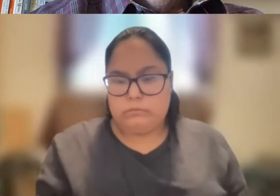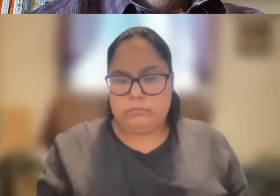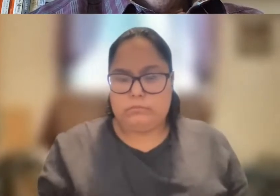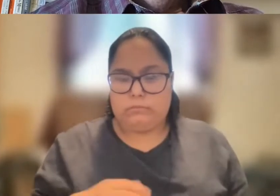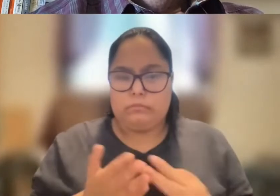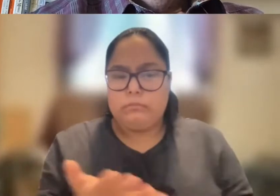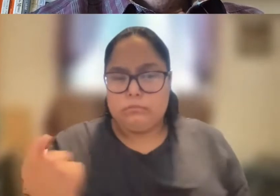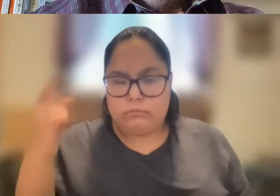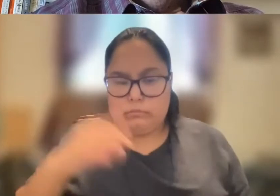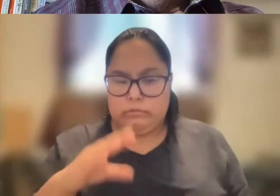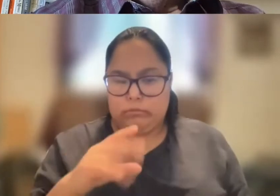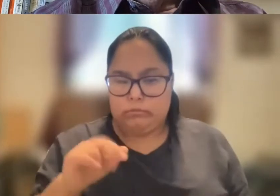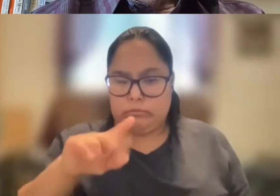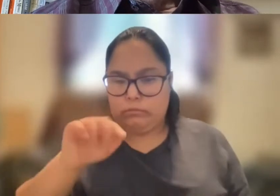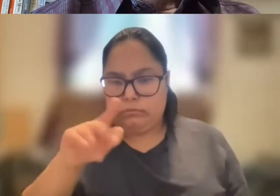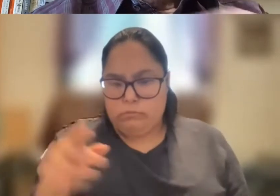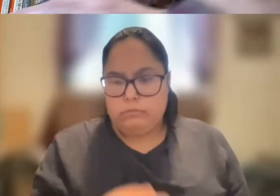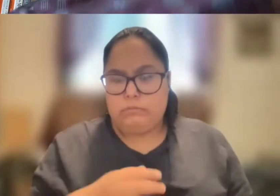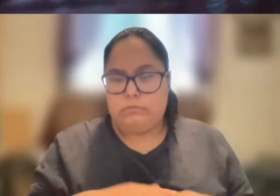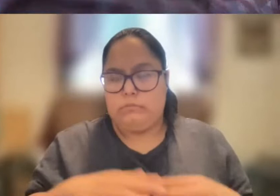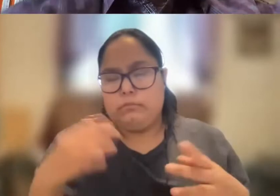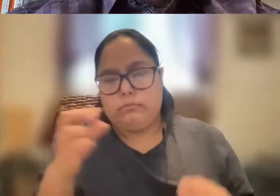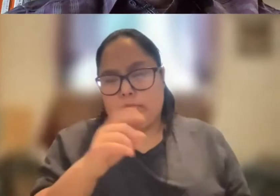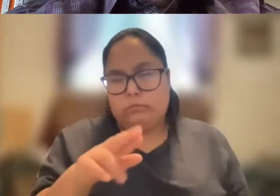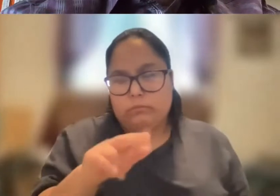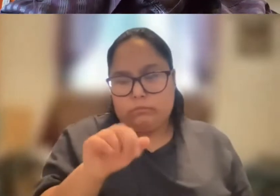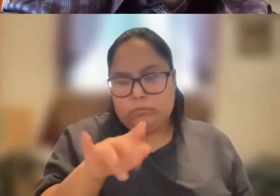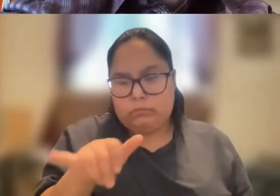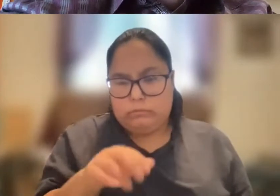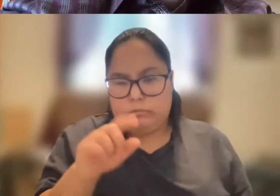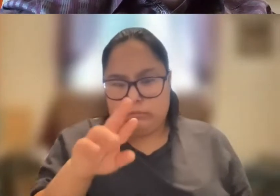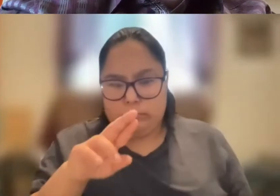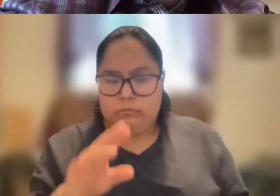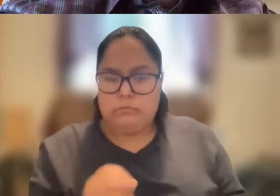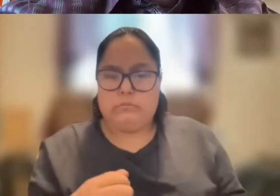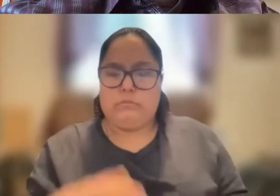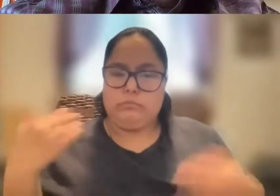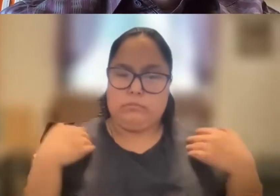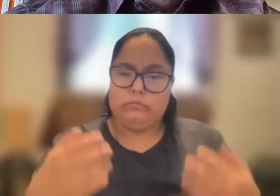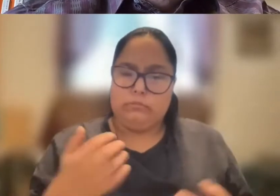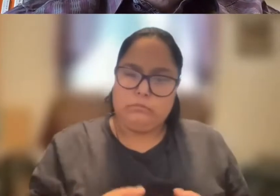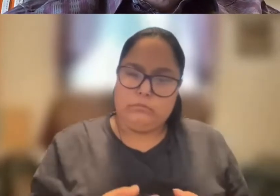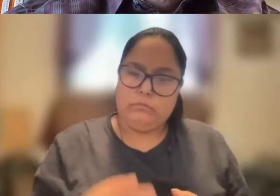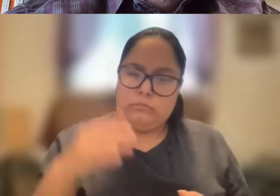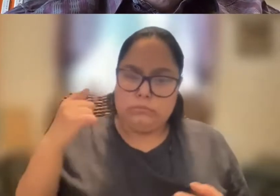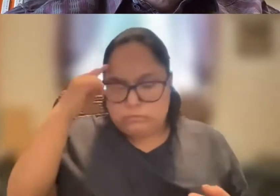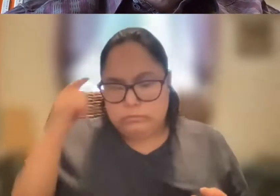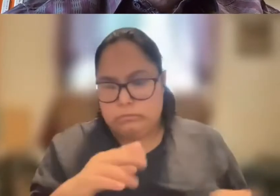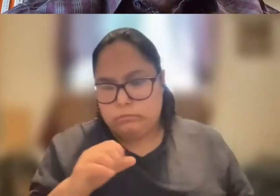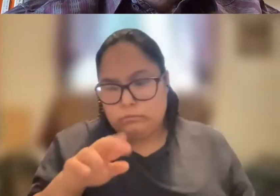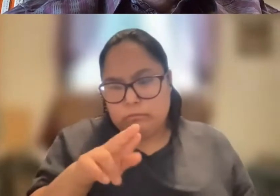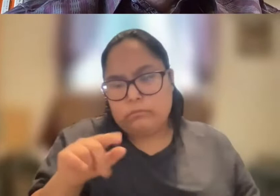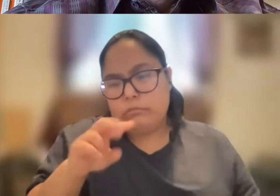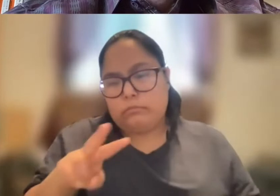through their counseling, through their surgeries, because the military does that now. They have everything from psychological services